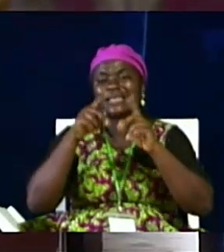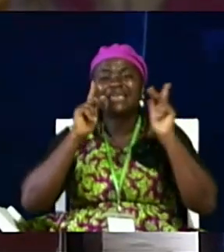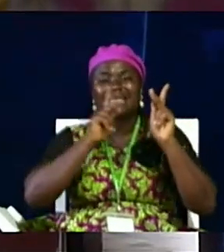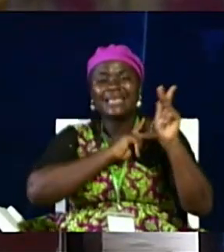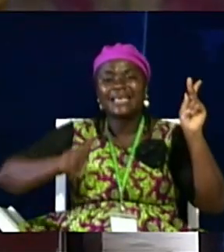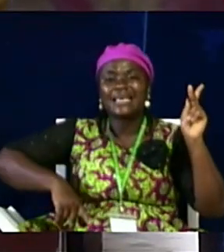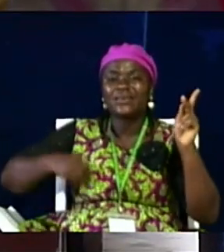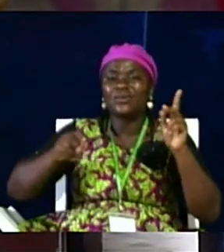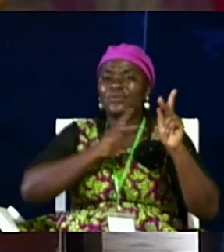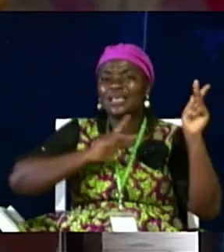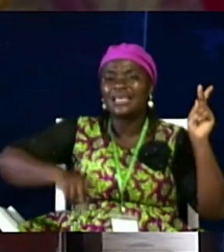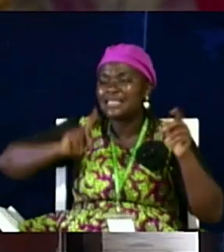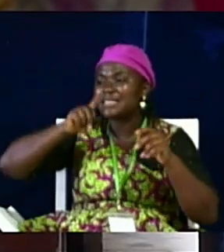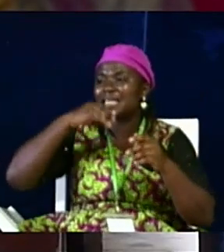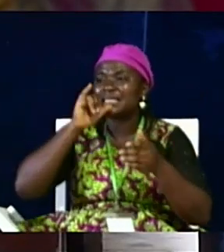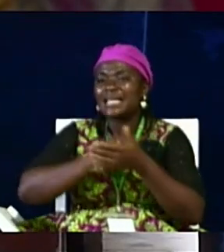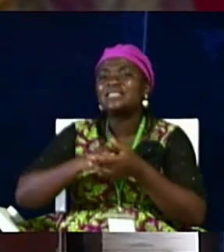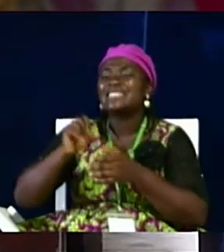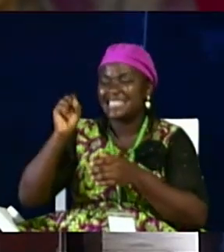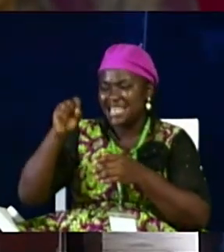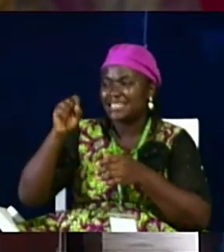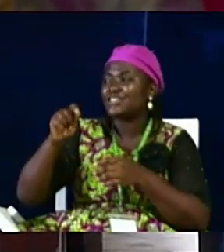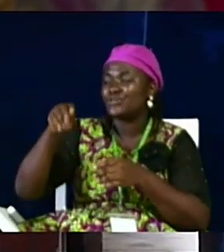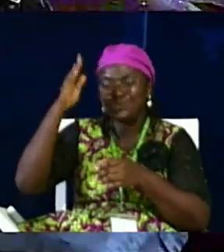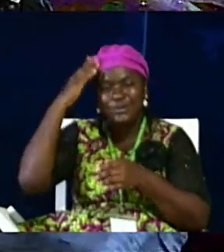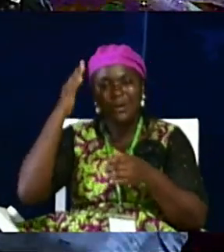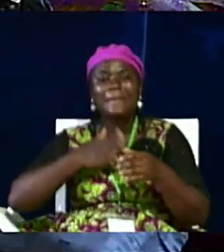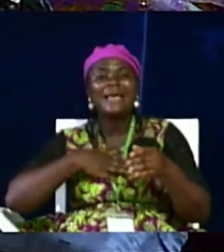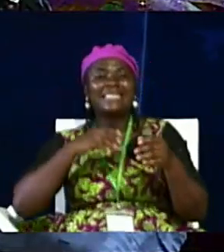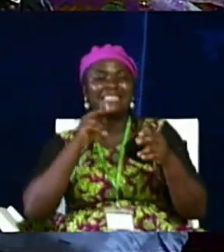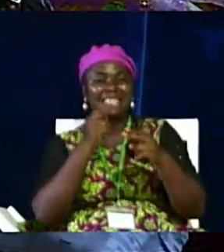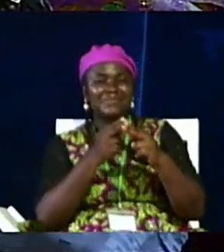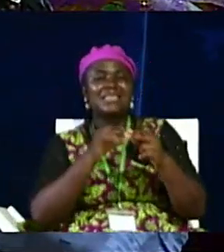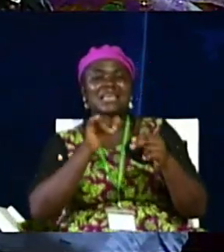yes, you know my name. I am the son of David.